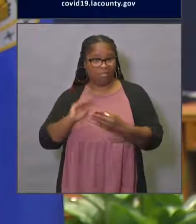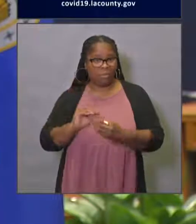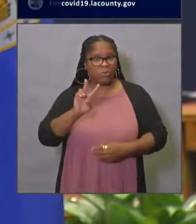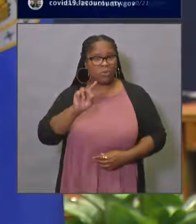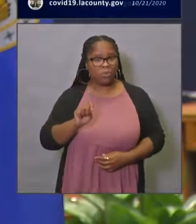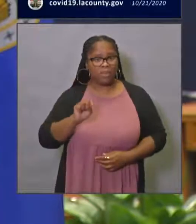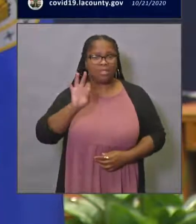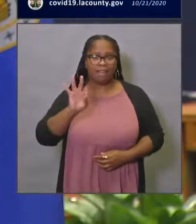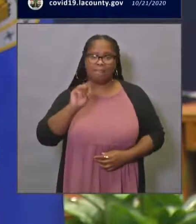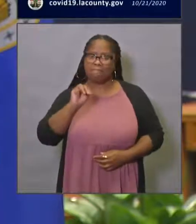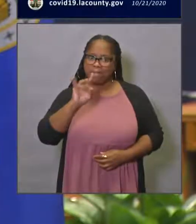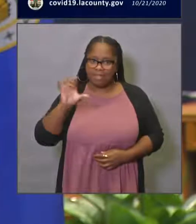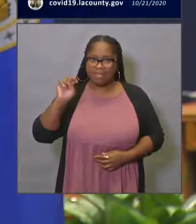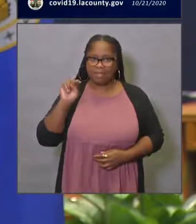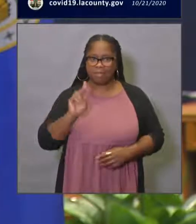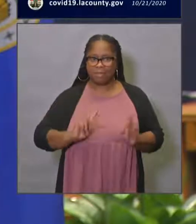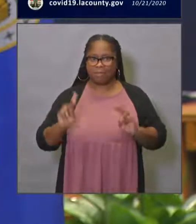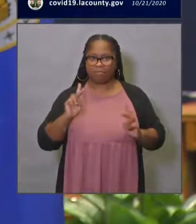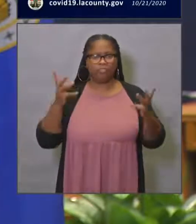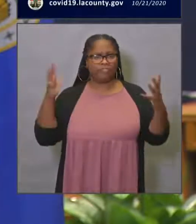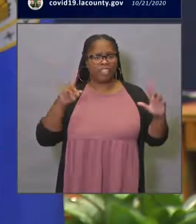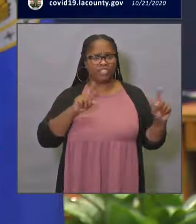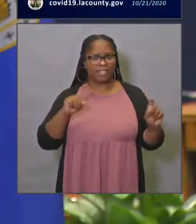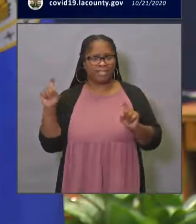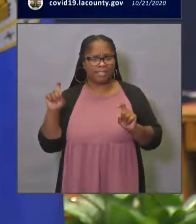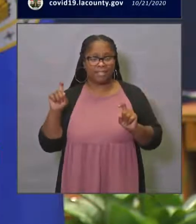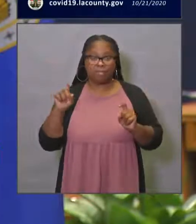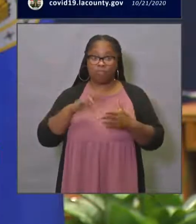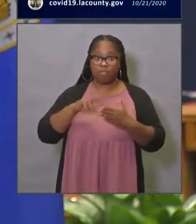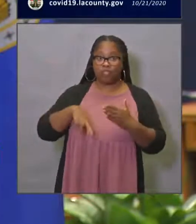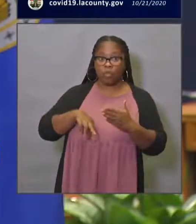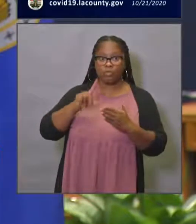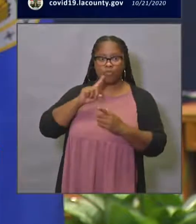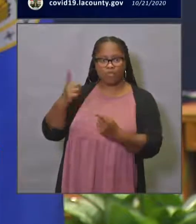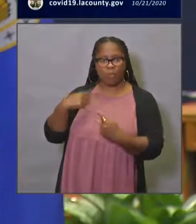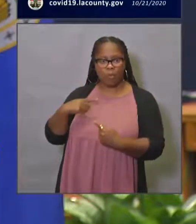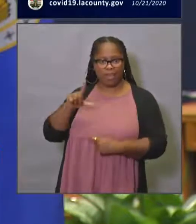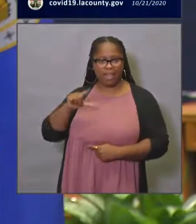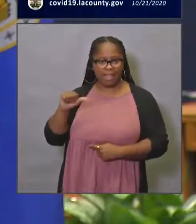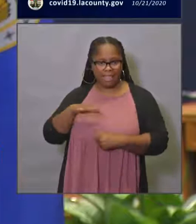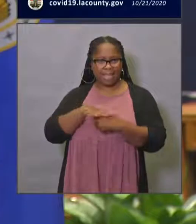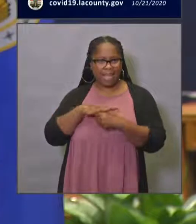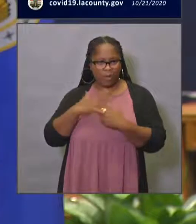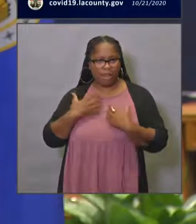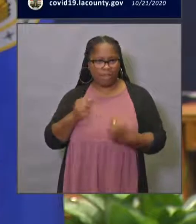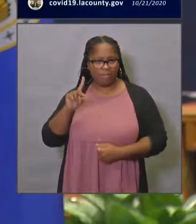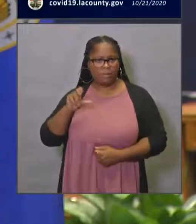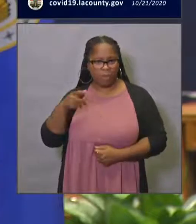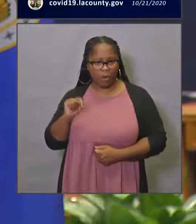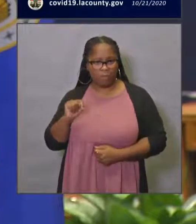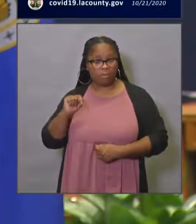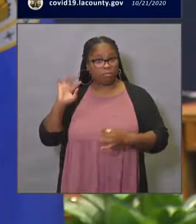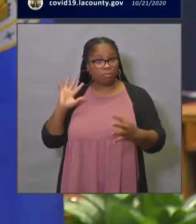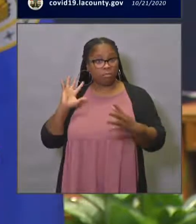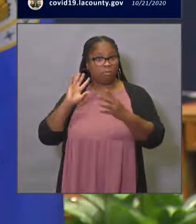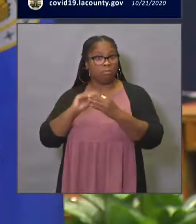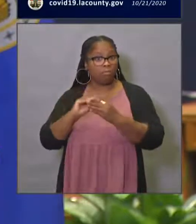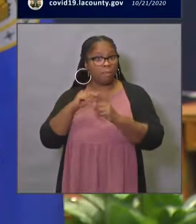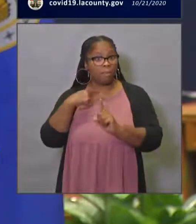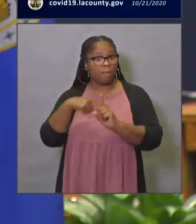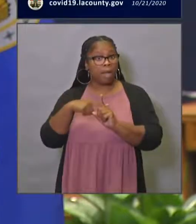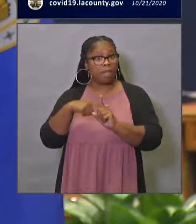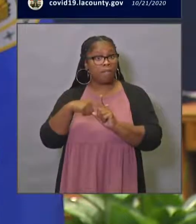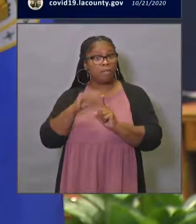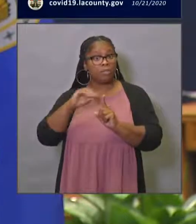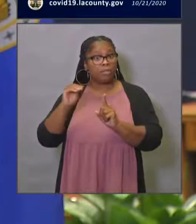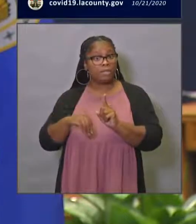have been tested and had test results reported to LA County Health Department. The cumulative positivity rate is